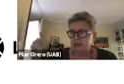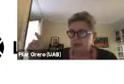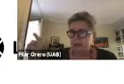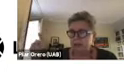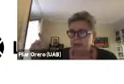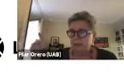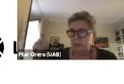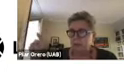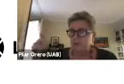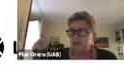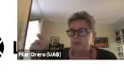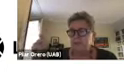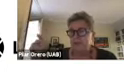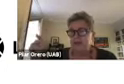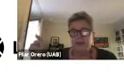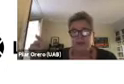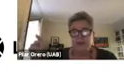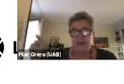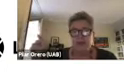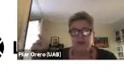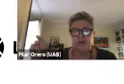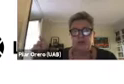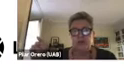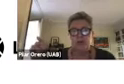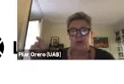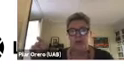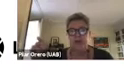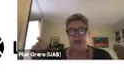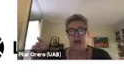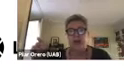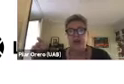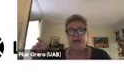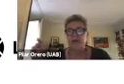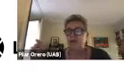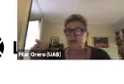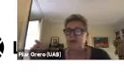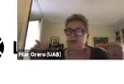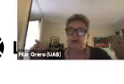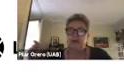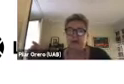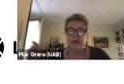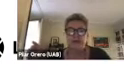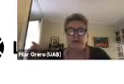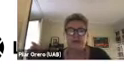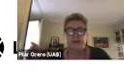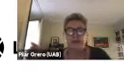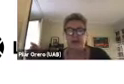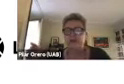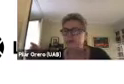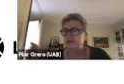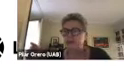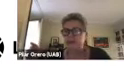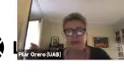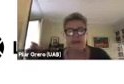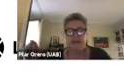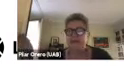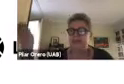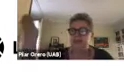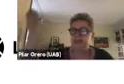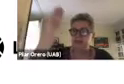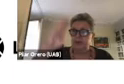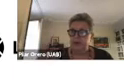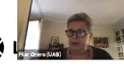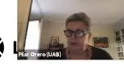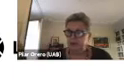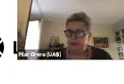choose what type of sound do you want. And also on the left, you can have it, you want it